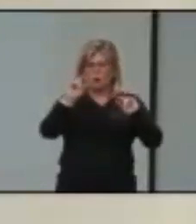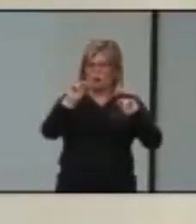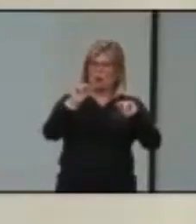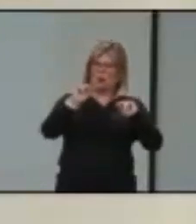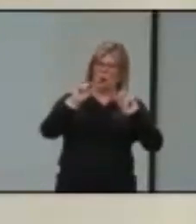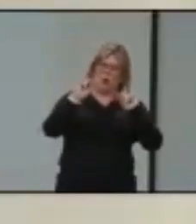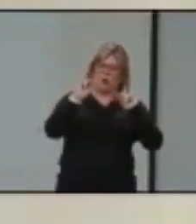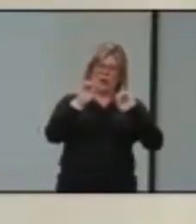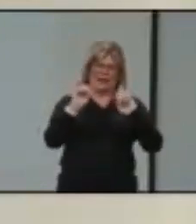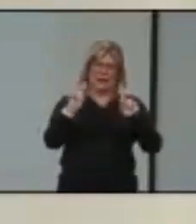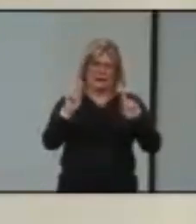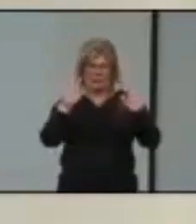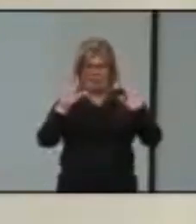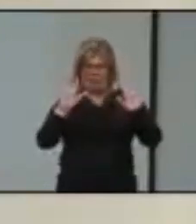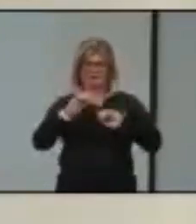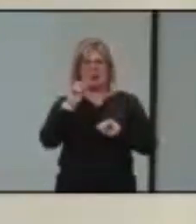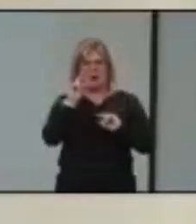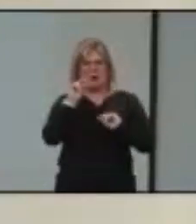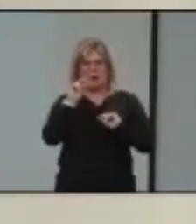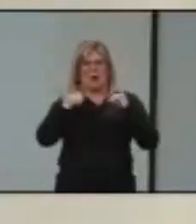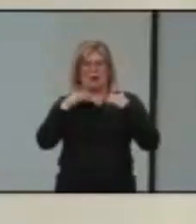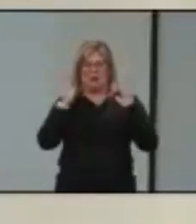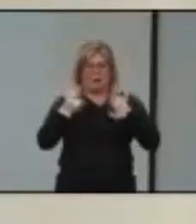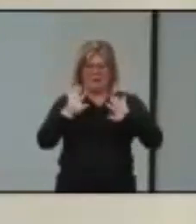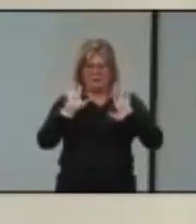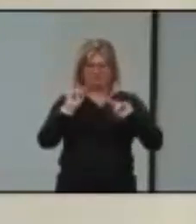no. No, I'm active.